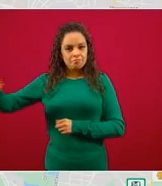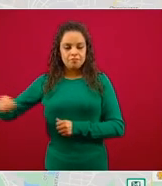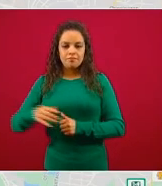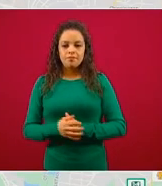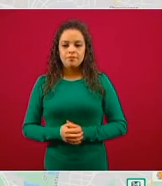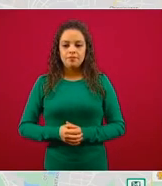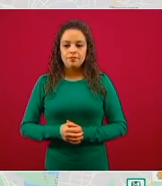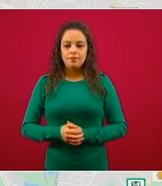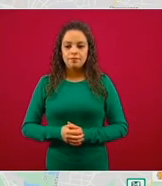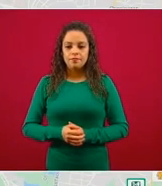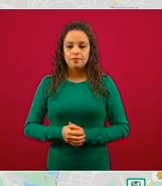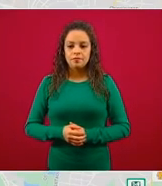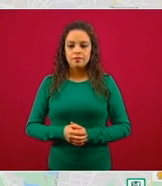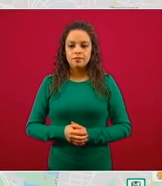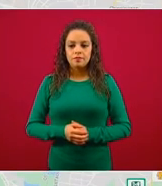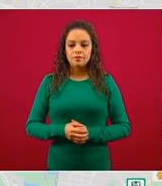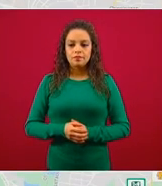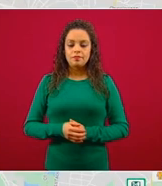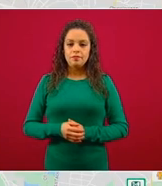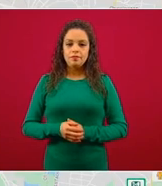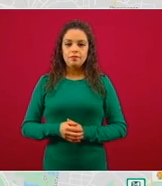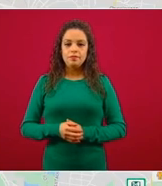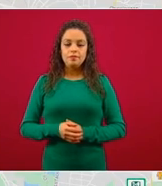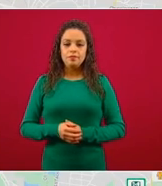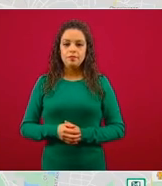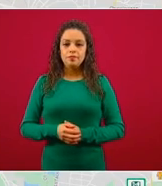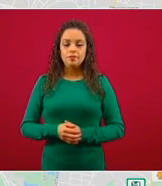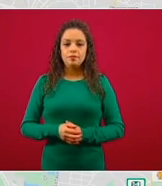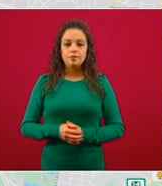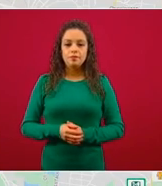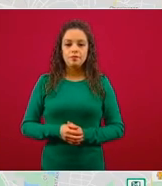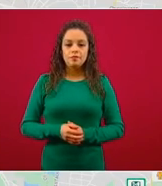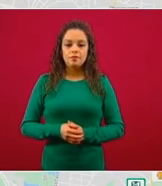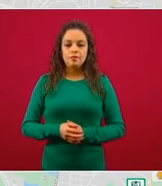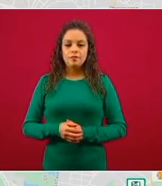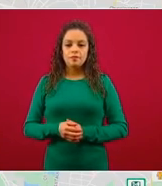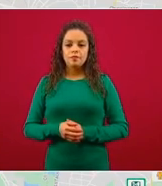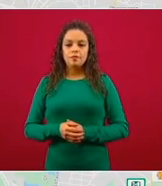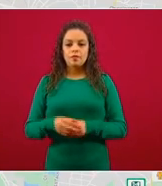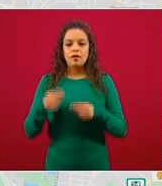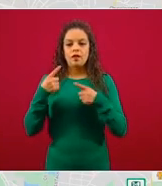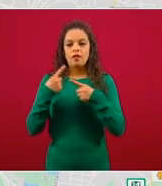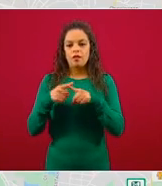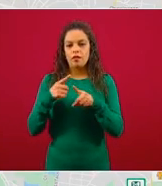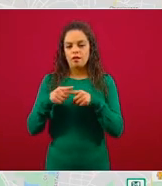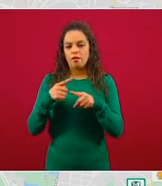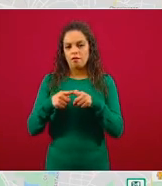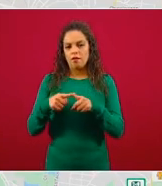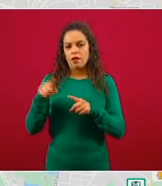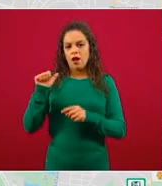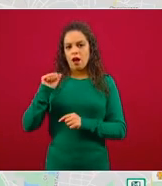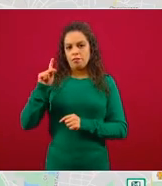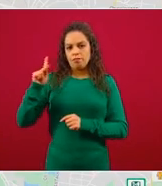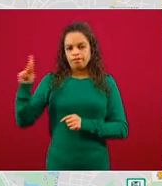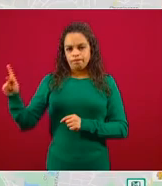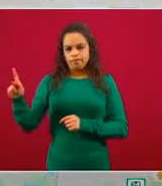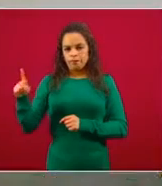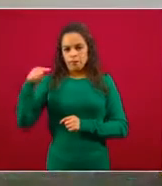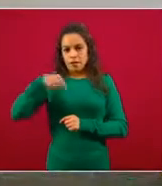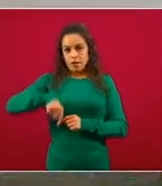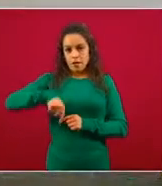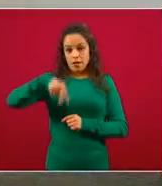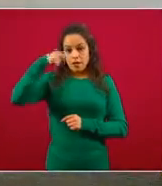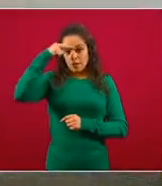This is available if you download any of our applications as well, our Mexico